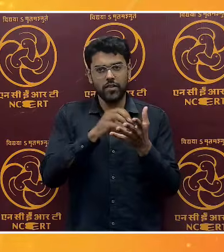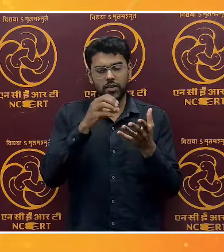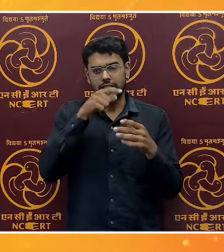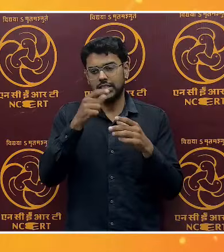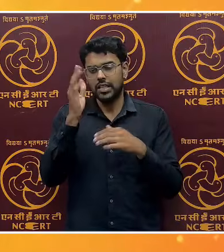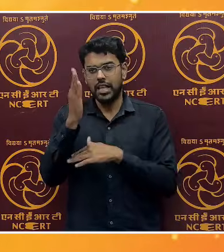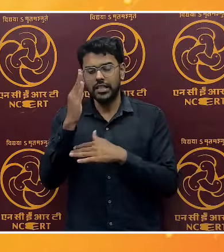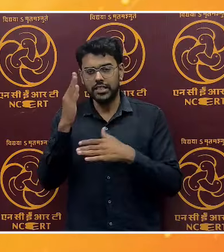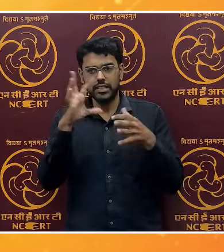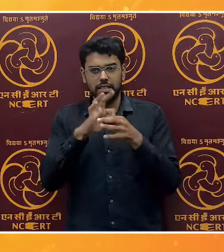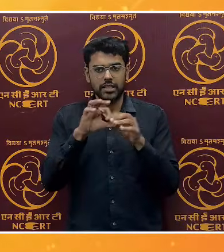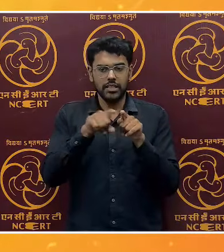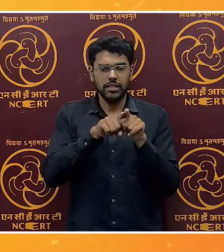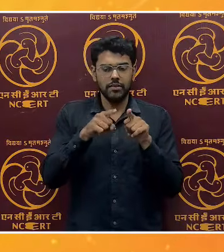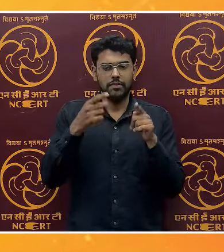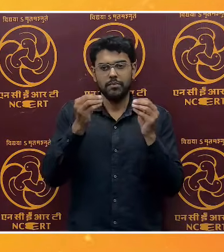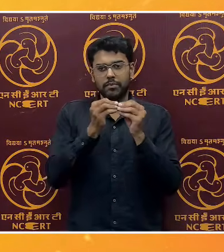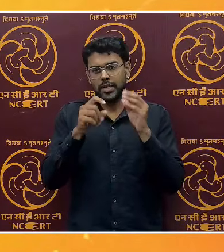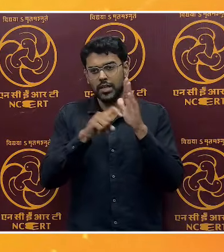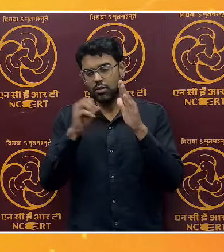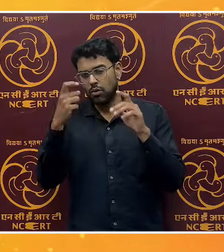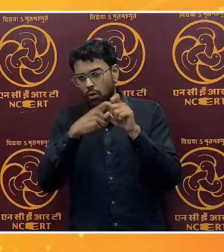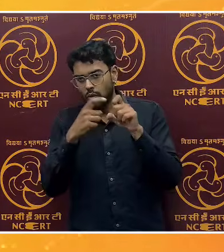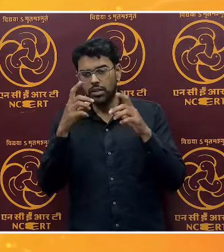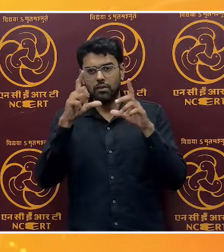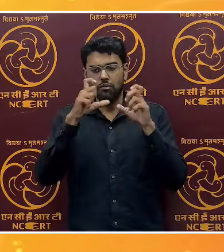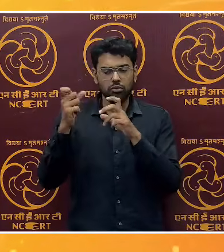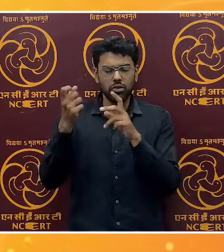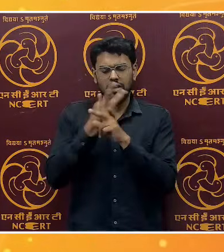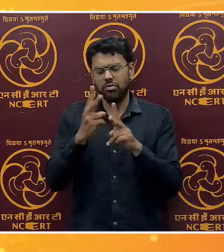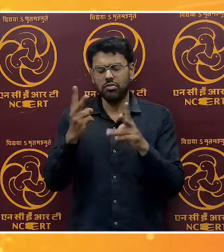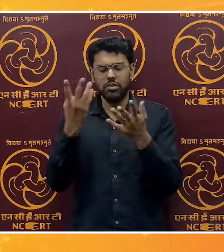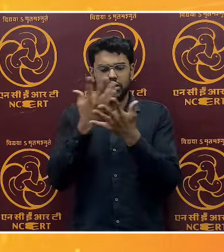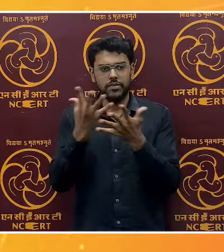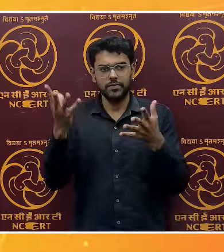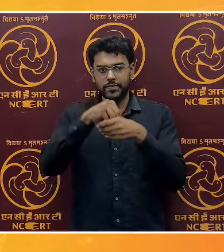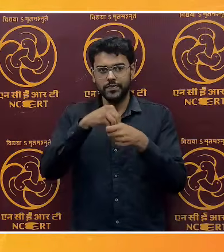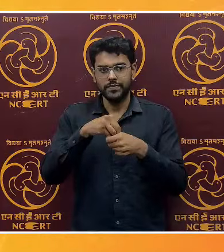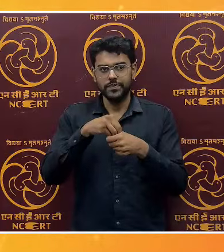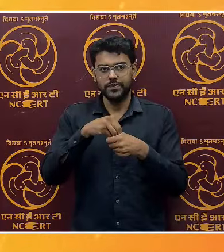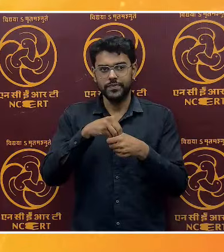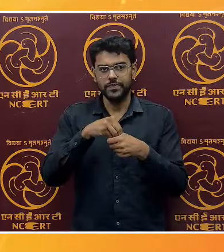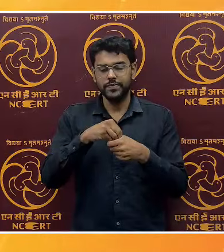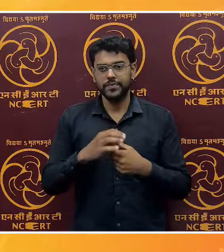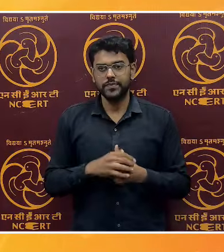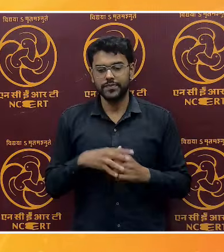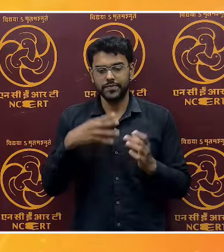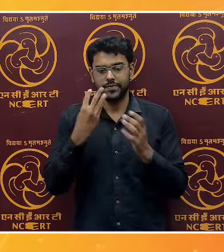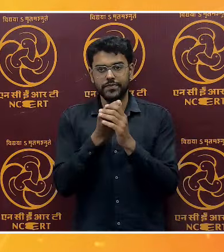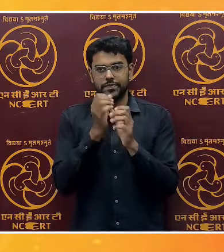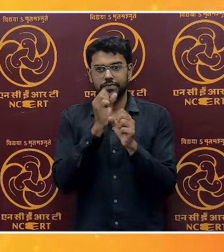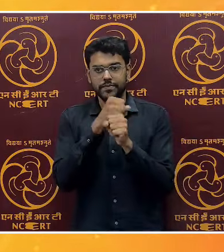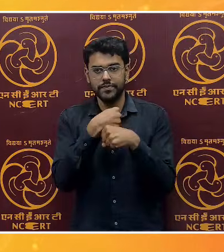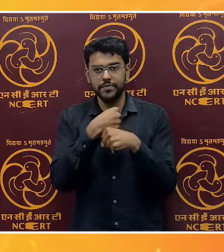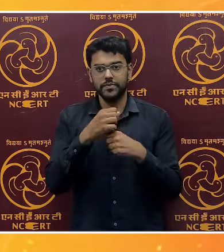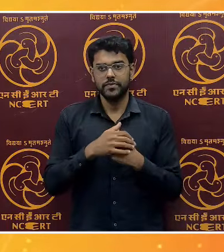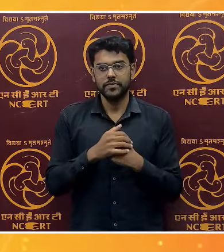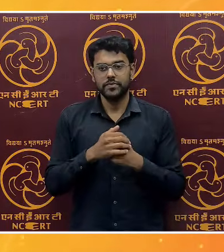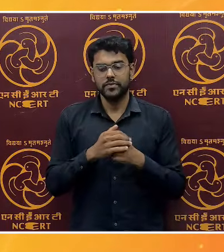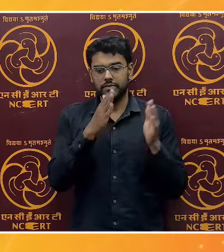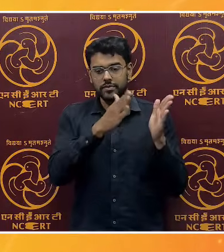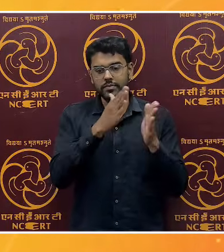can copy B-rolls and the images and other resource material. Okay, we create a